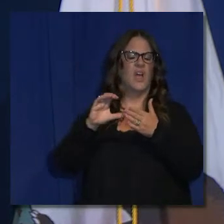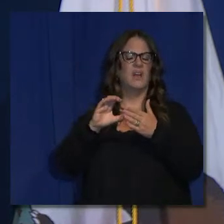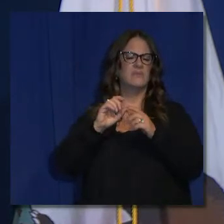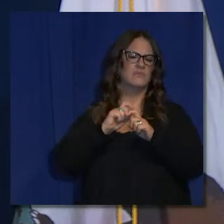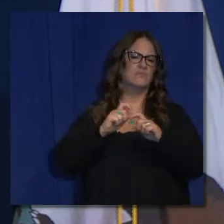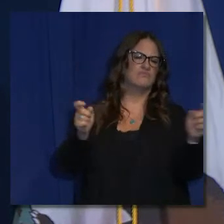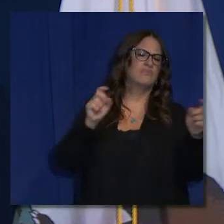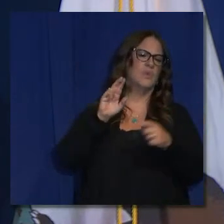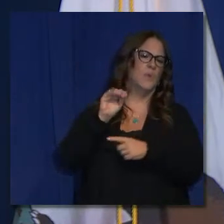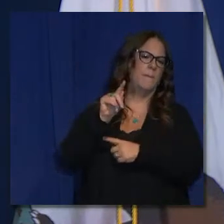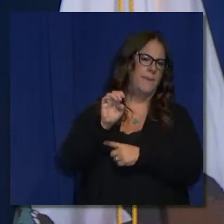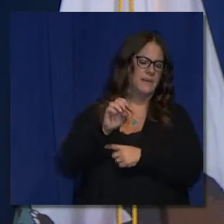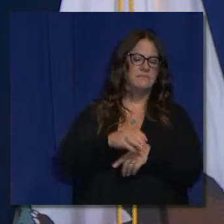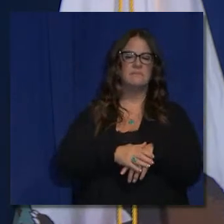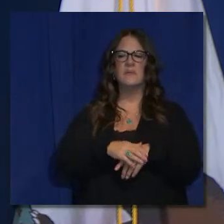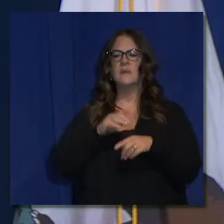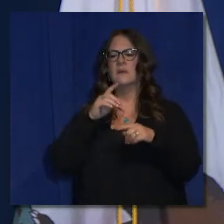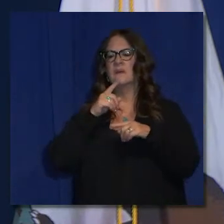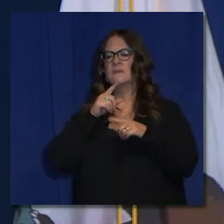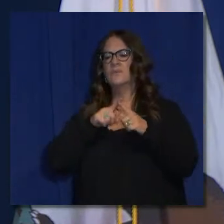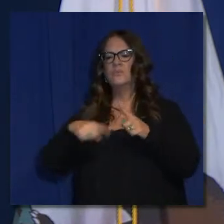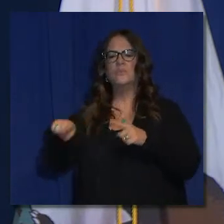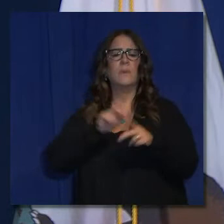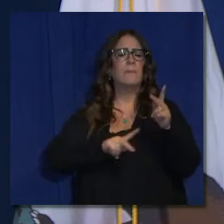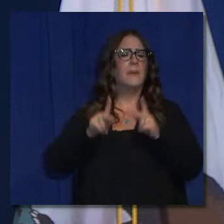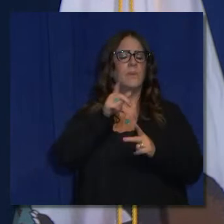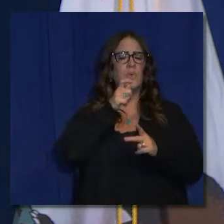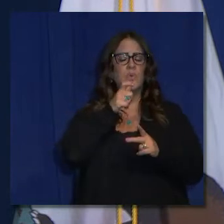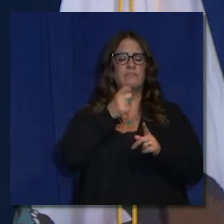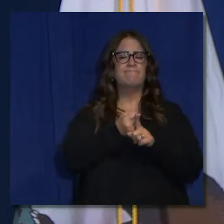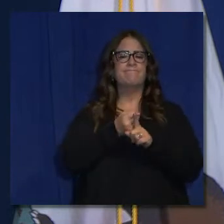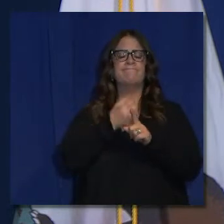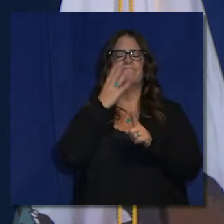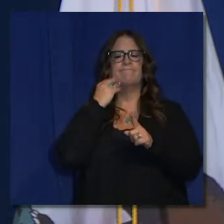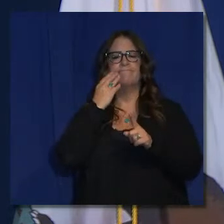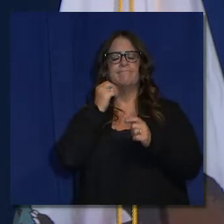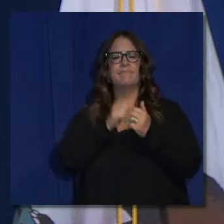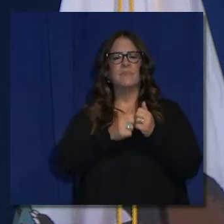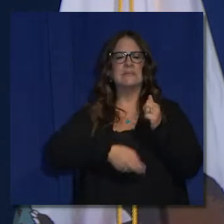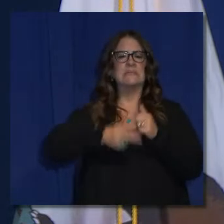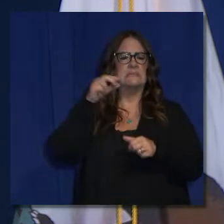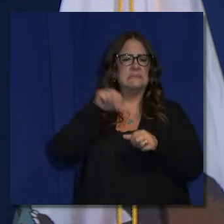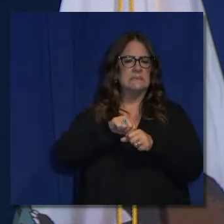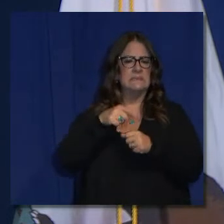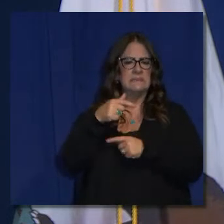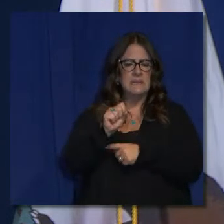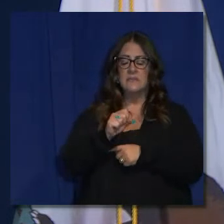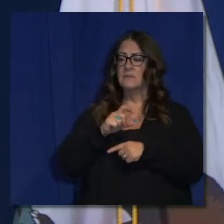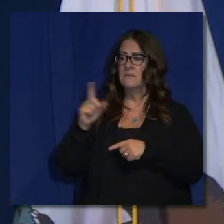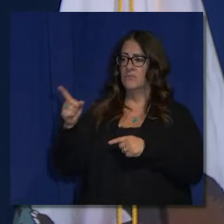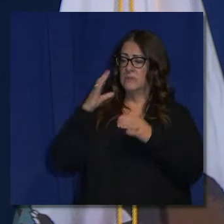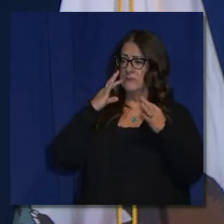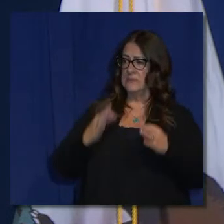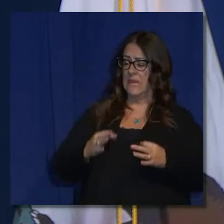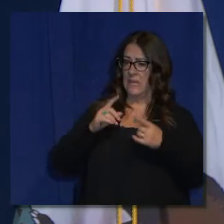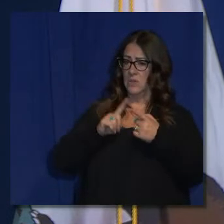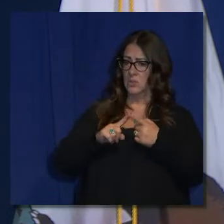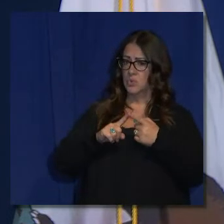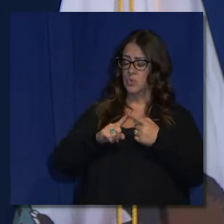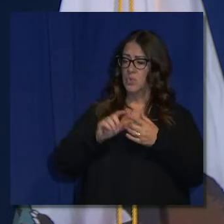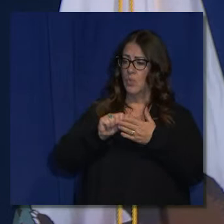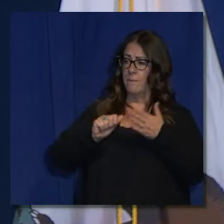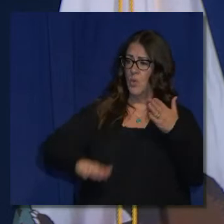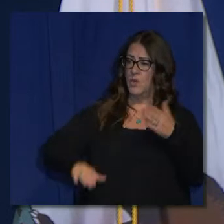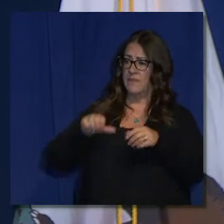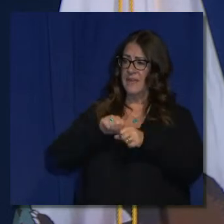to provide relief for Californians affected by the high cost of gas. Have you ruled out suspending the gas tax, or is that something you're still